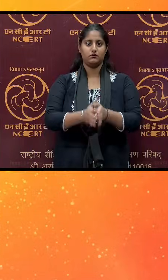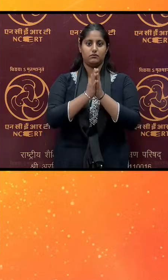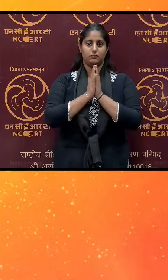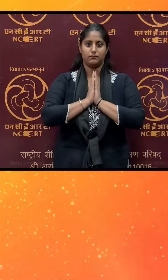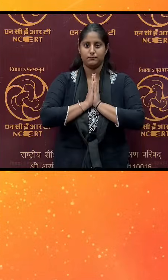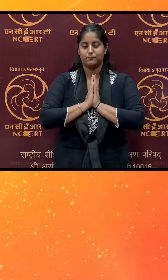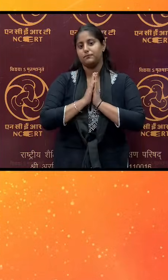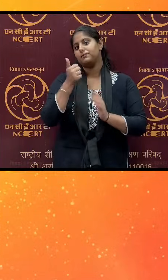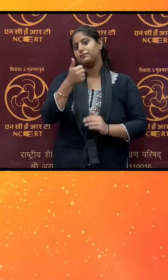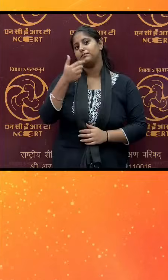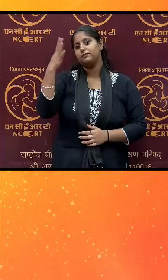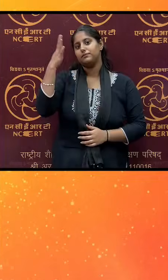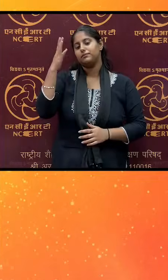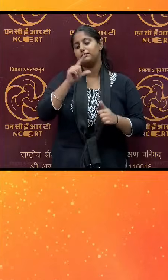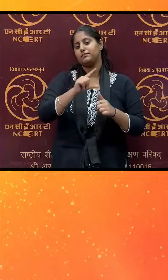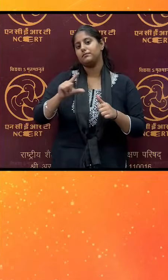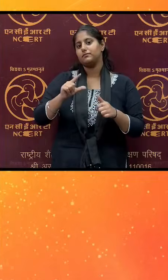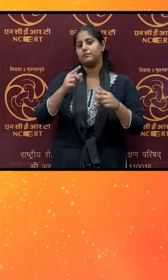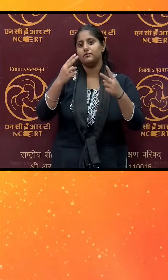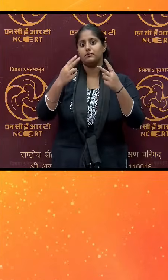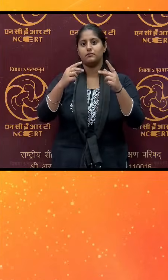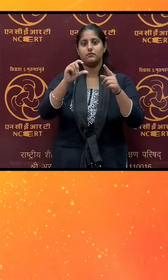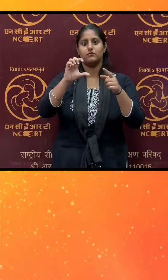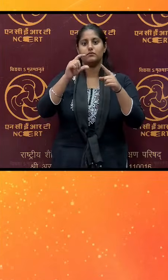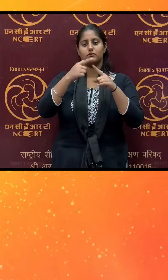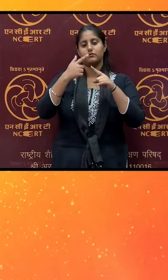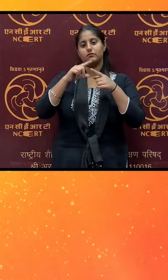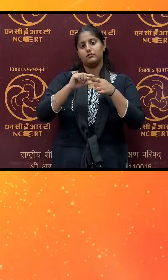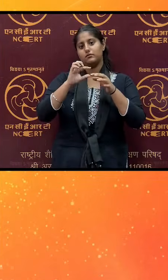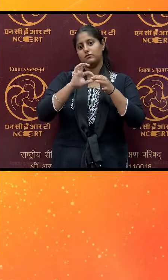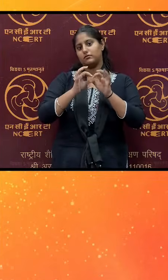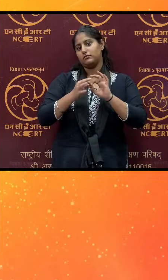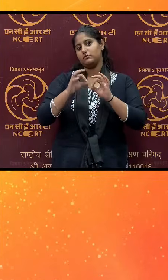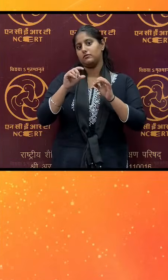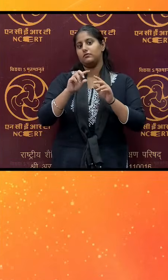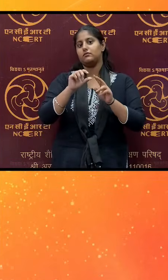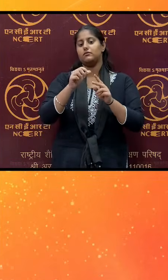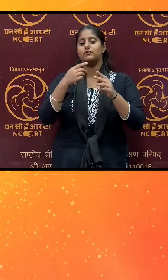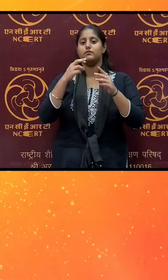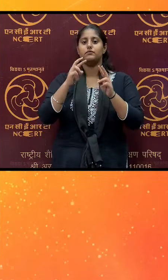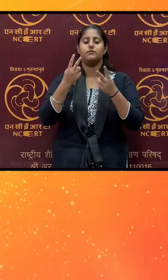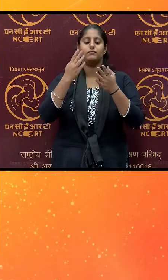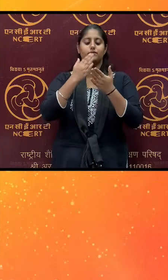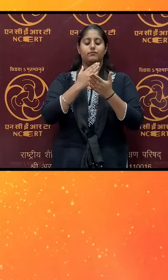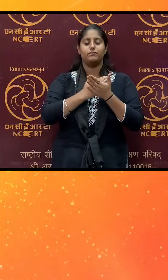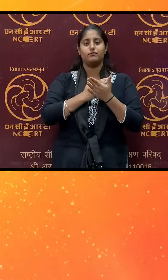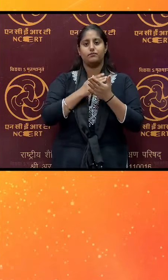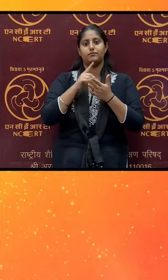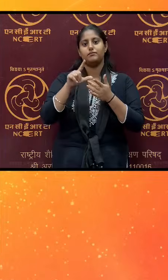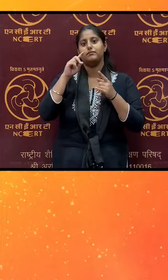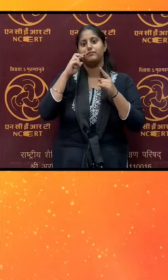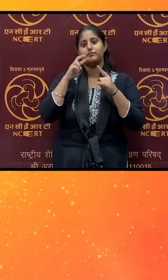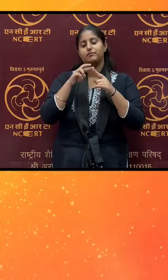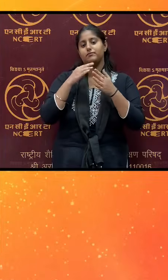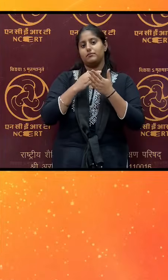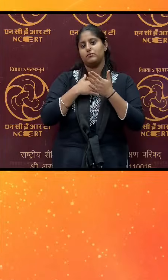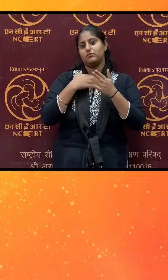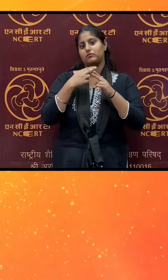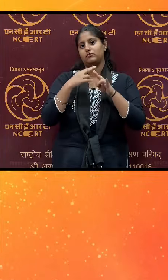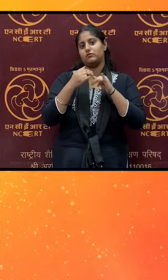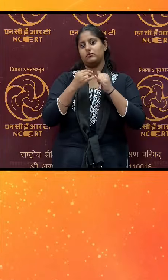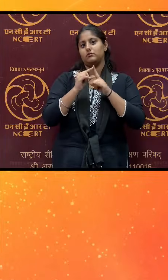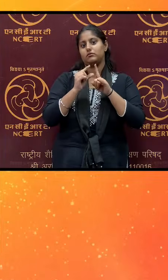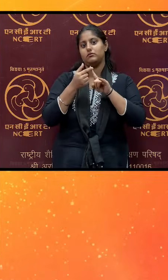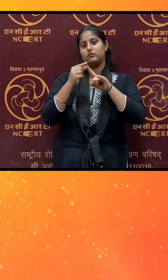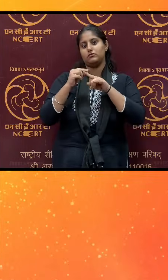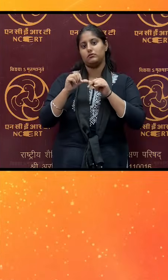Namaskar, very good afternoon and welcome to CIET NCERT's another live and interactive session. My name is Deepak Mishra and you are watching